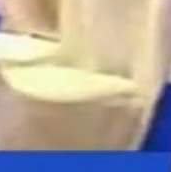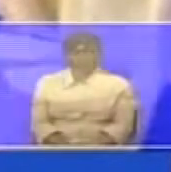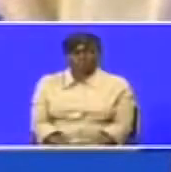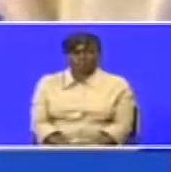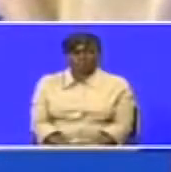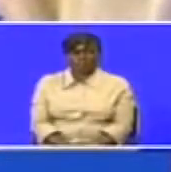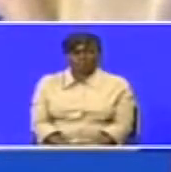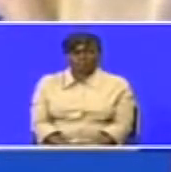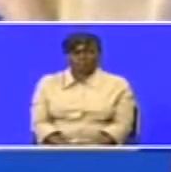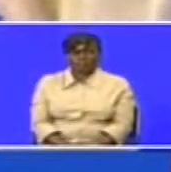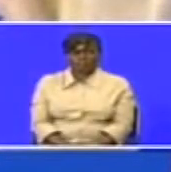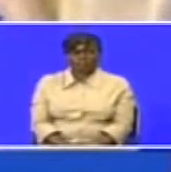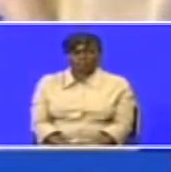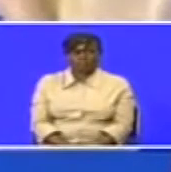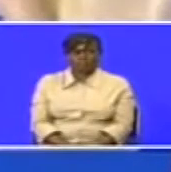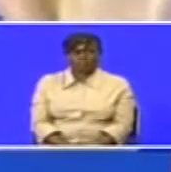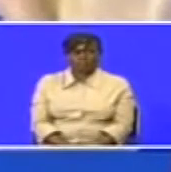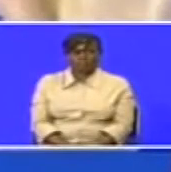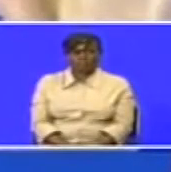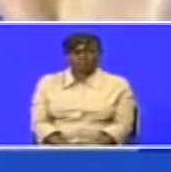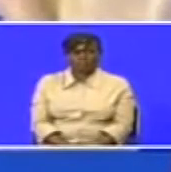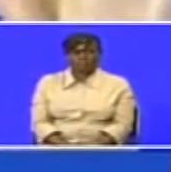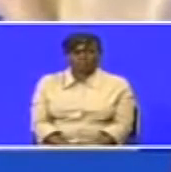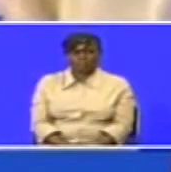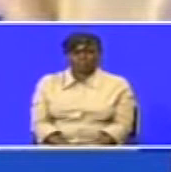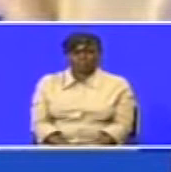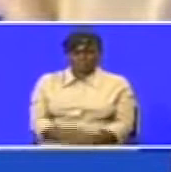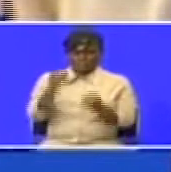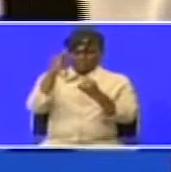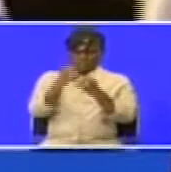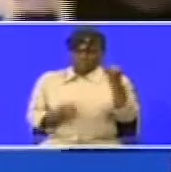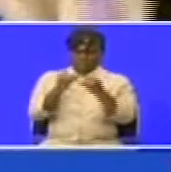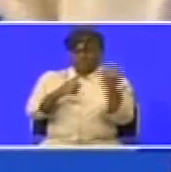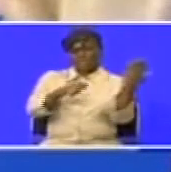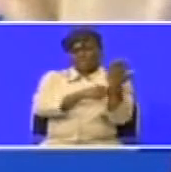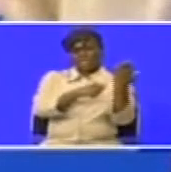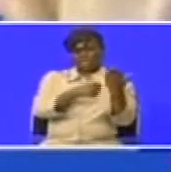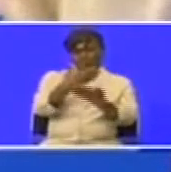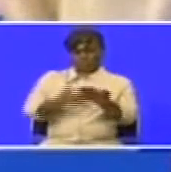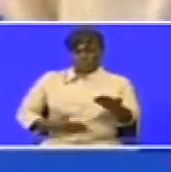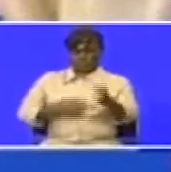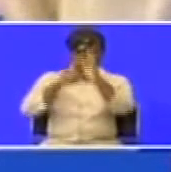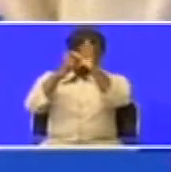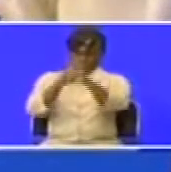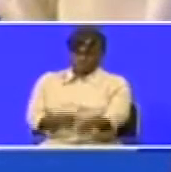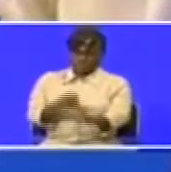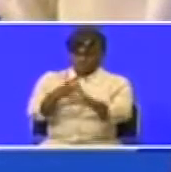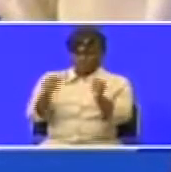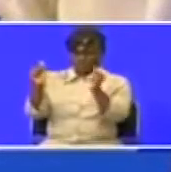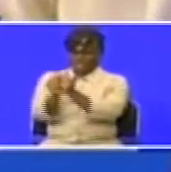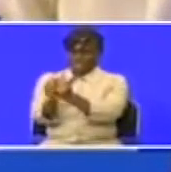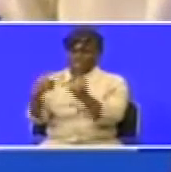room behind me is filled with 95 of the finalists who were shortlisted to receive awards from 10